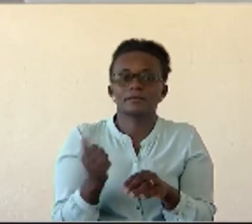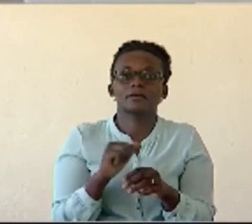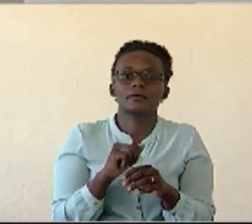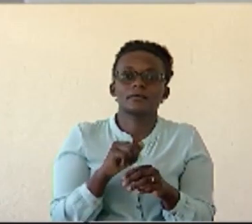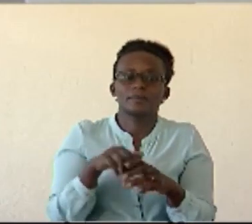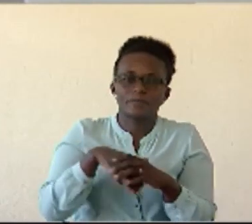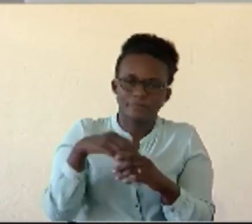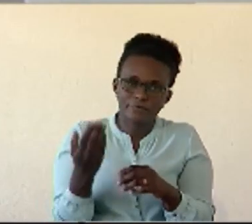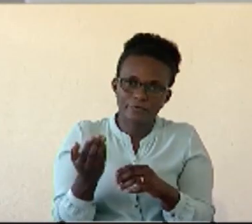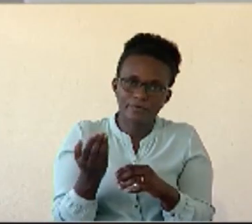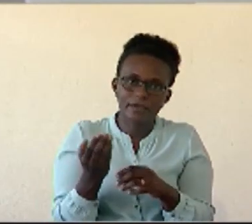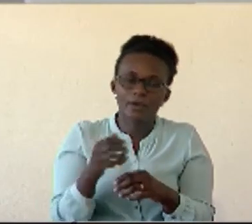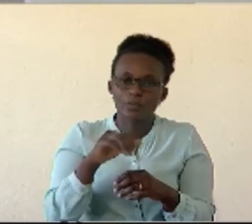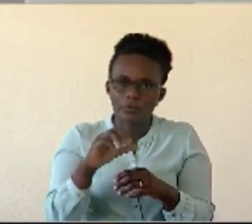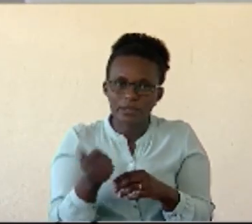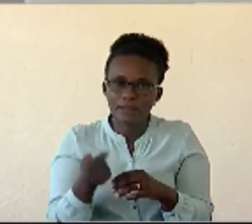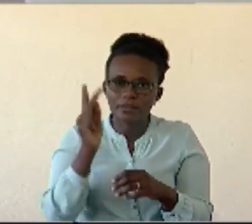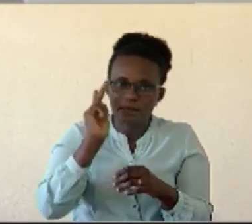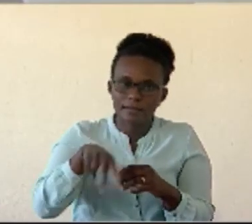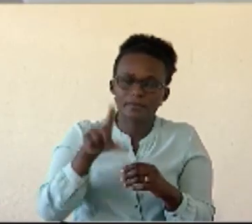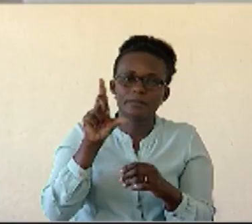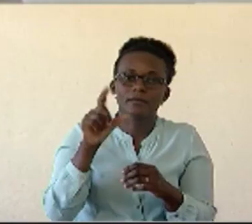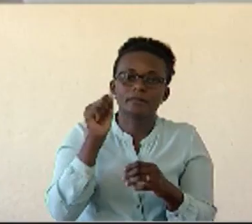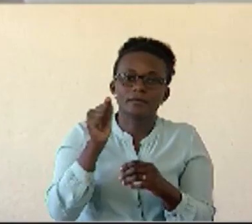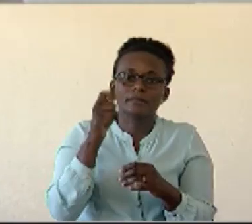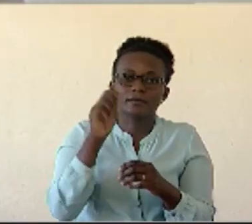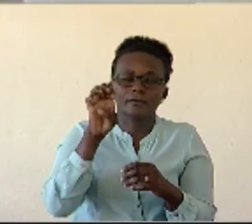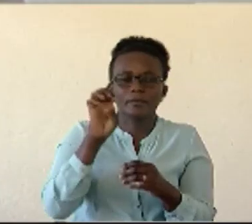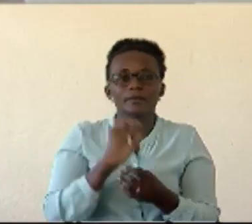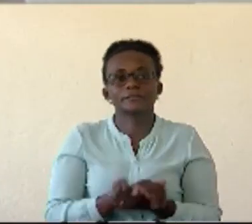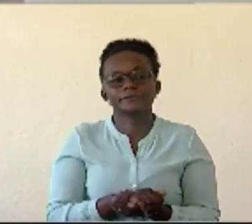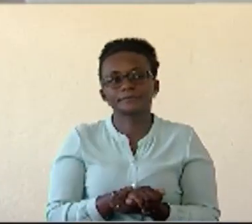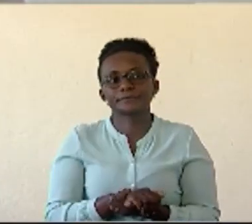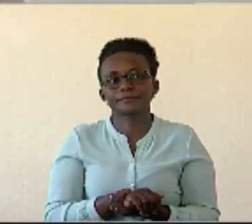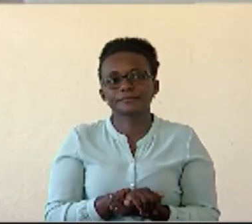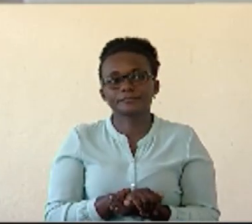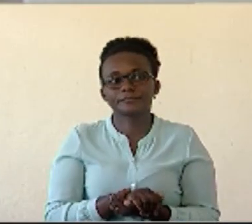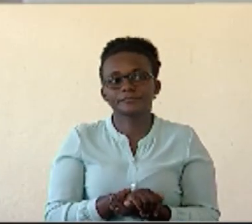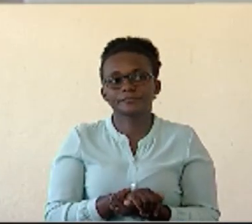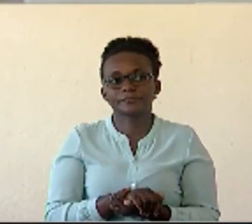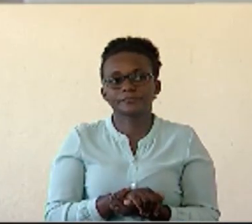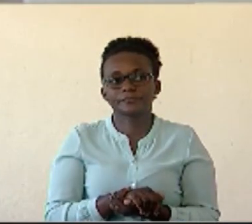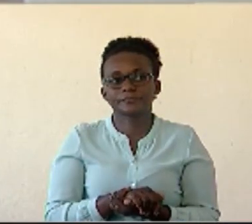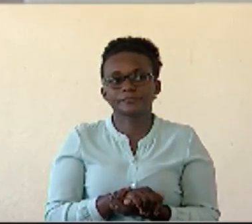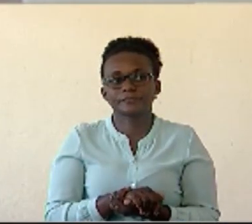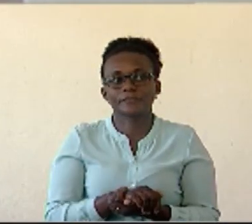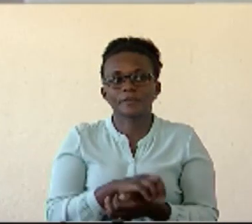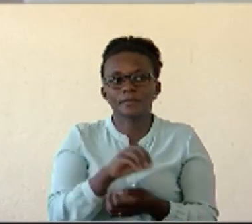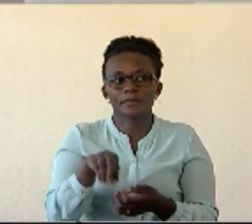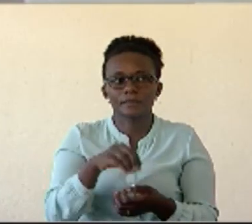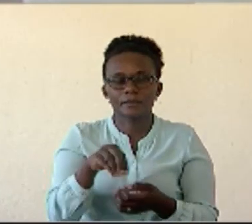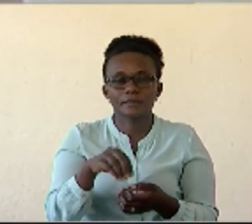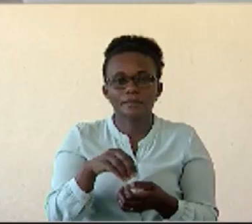but it is covered with another layer of the copper. So that is what will happen. So those